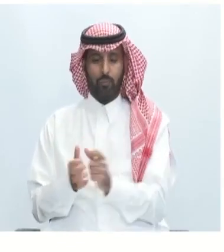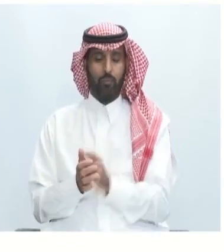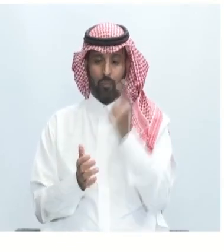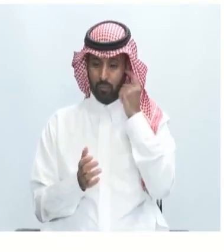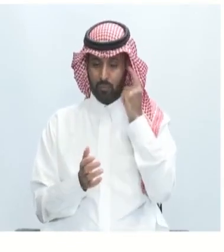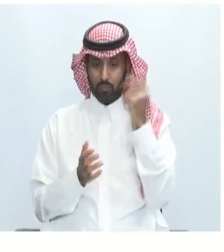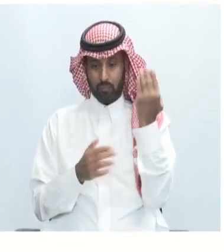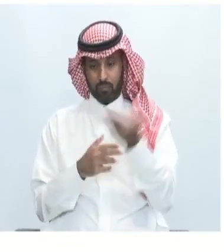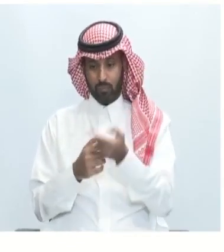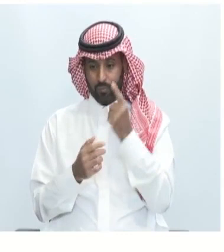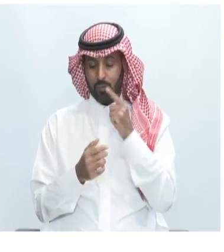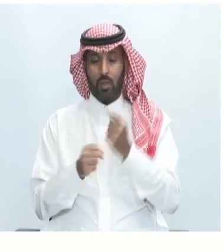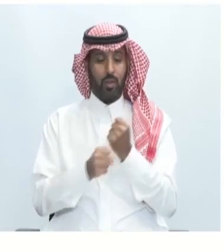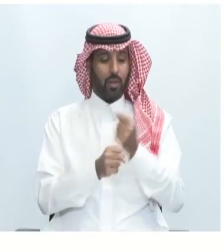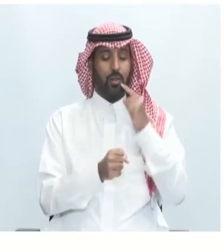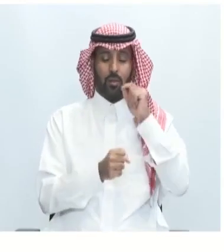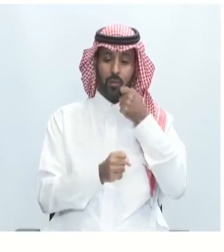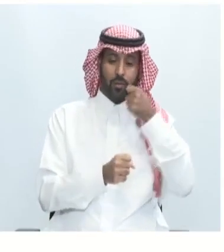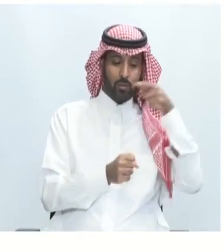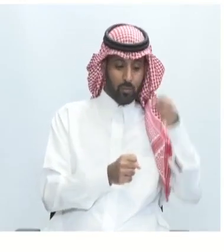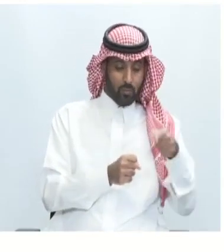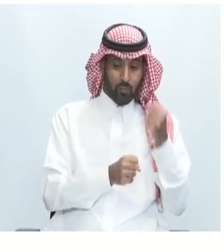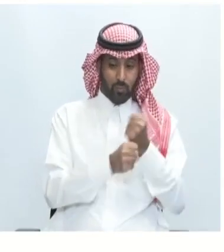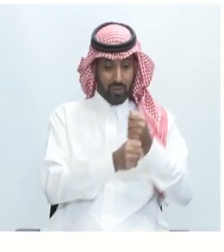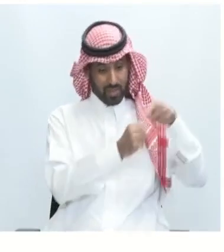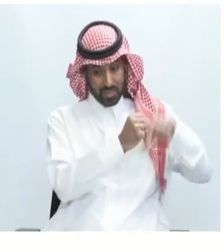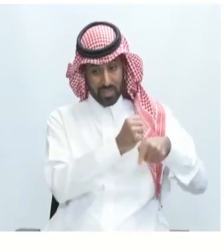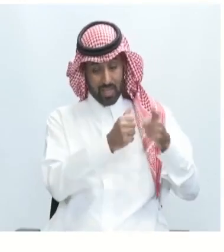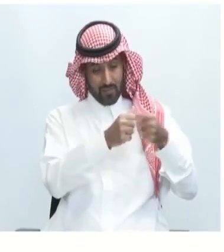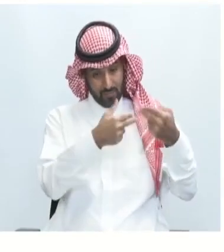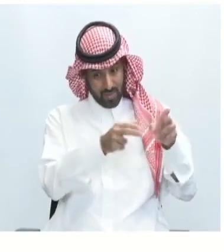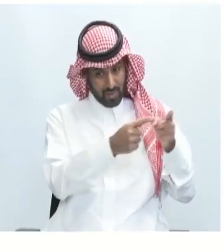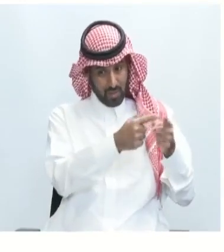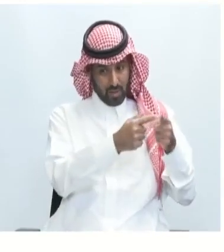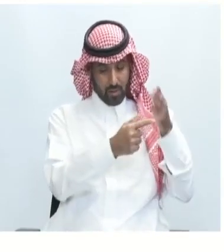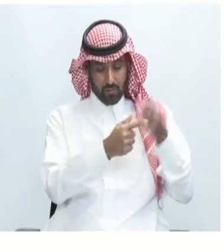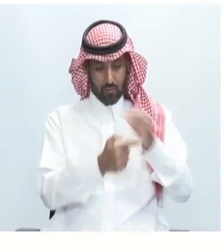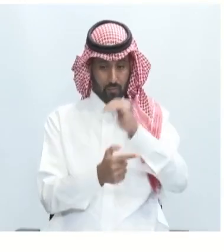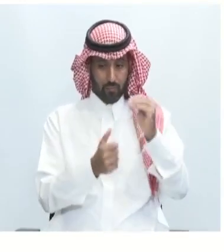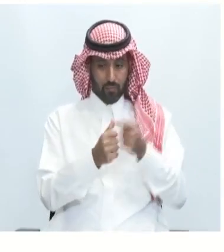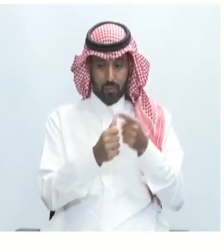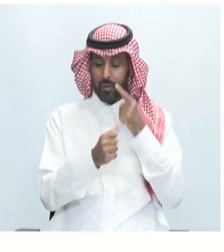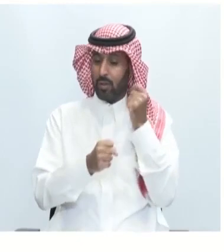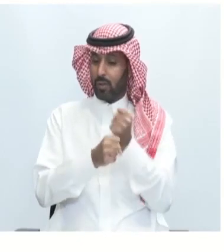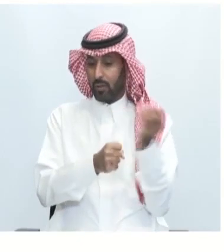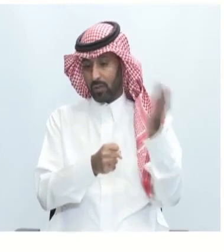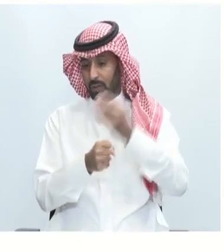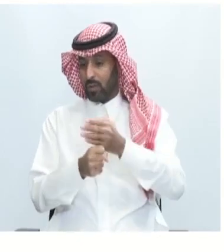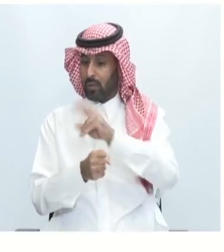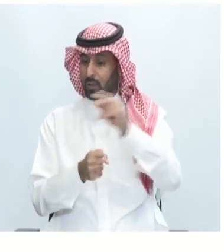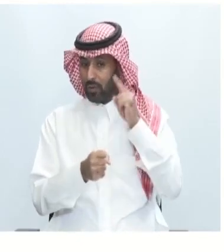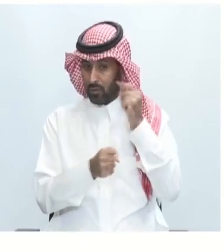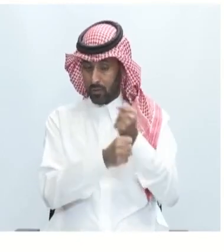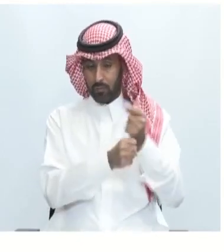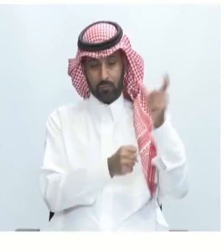you notice the object men. We moved it to the beginning of the sentence to act as a subject,